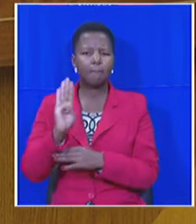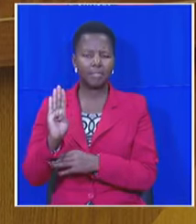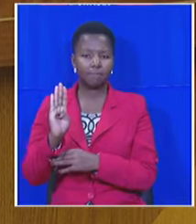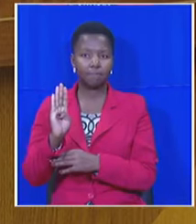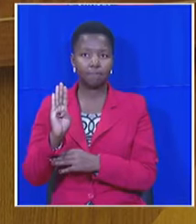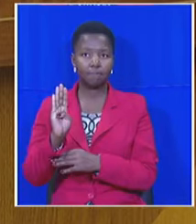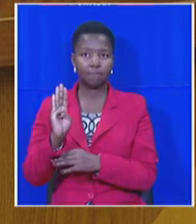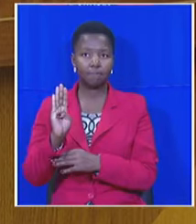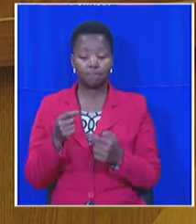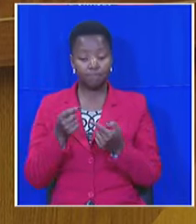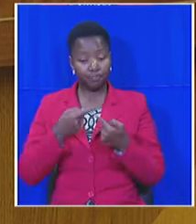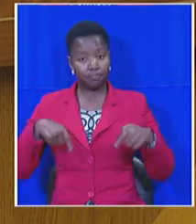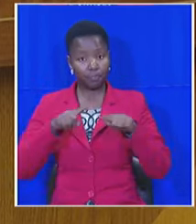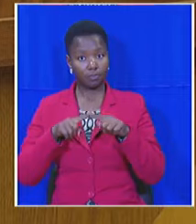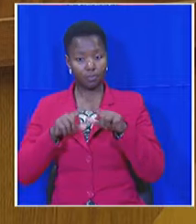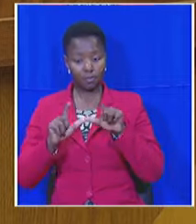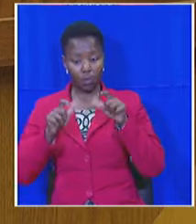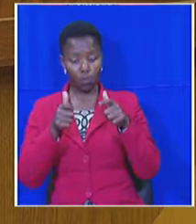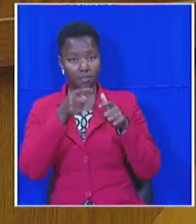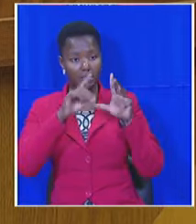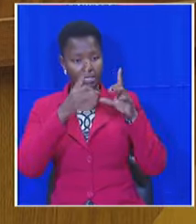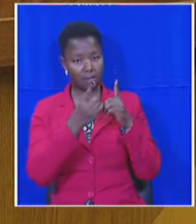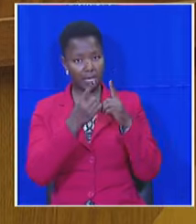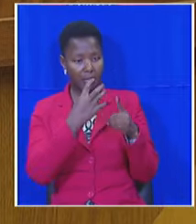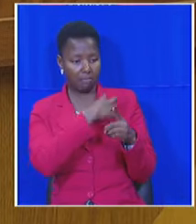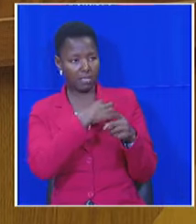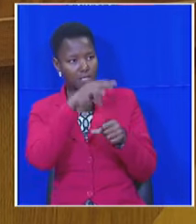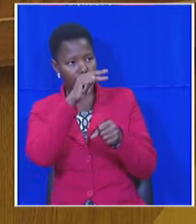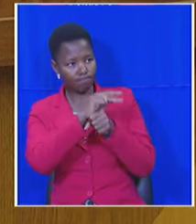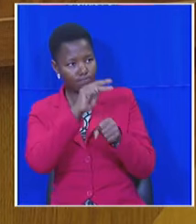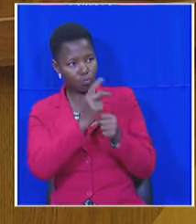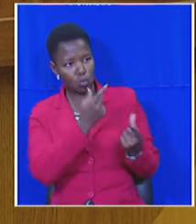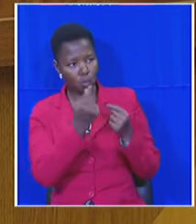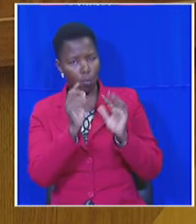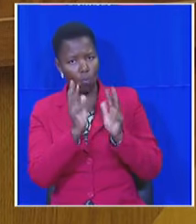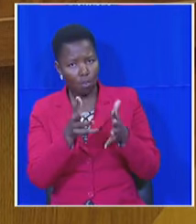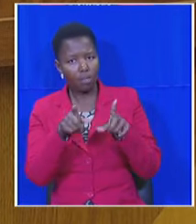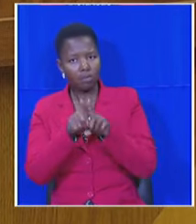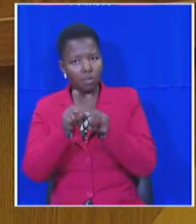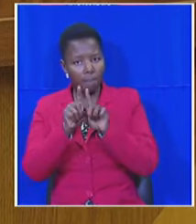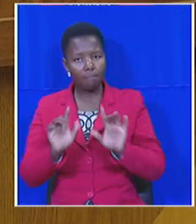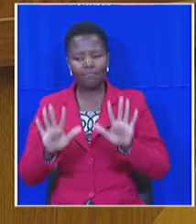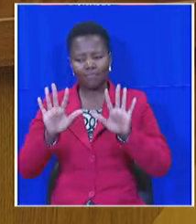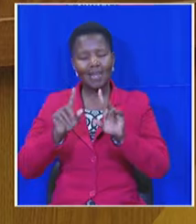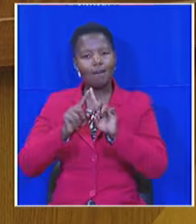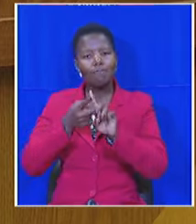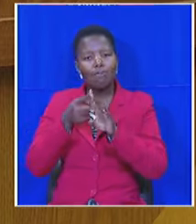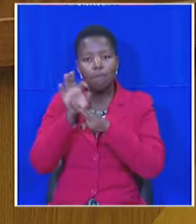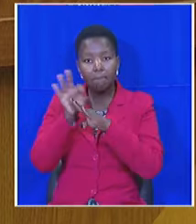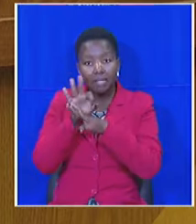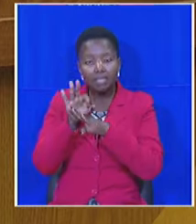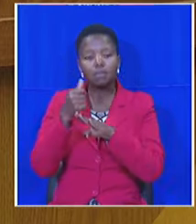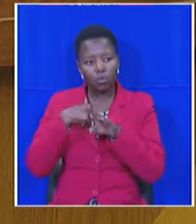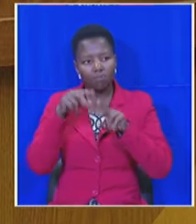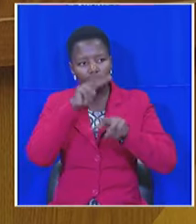our oversight role on it and on the 10-point plan, and to ensure that we assist the